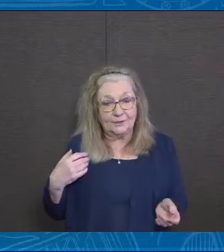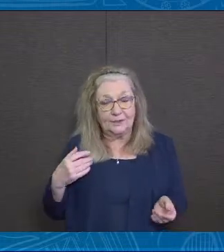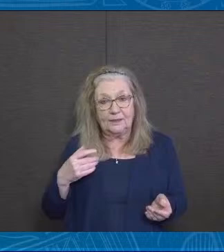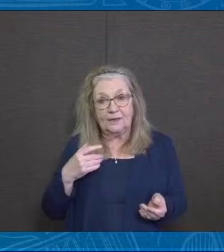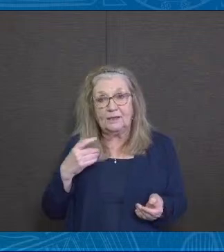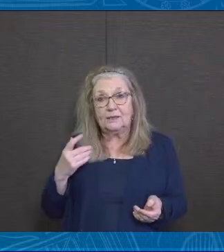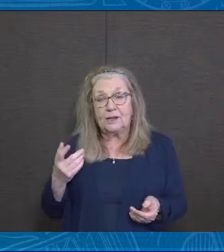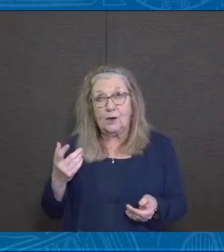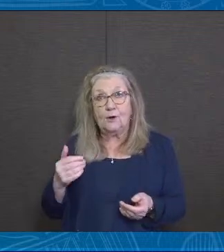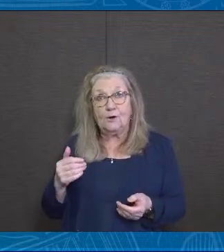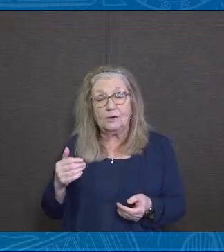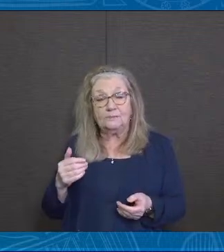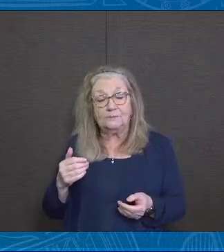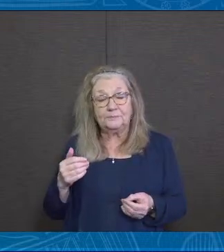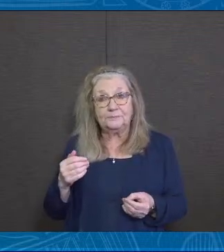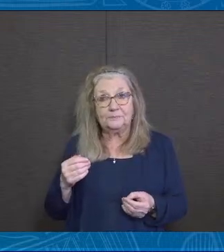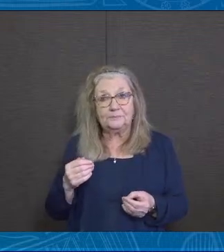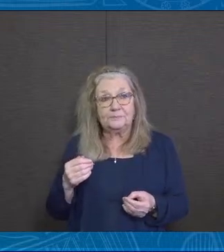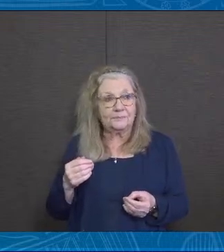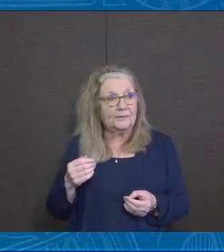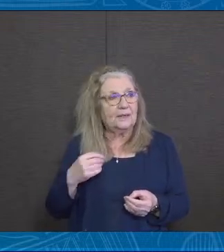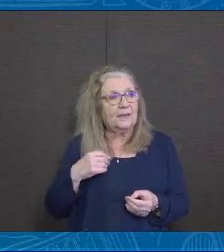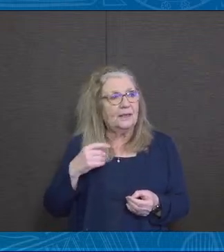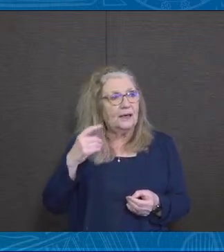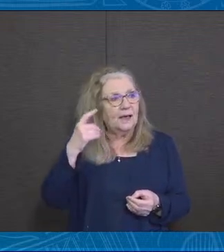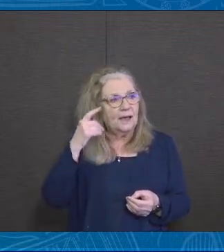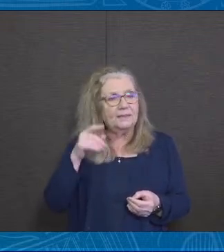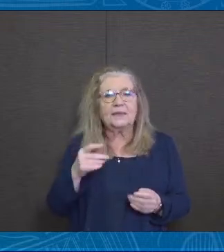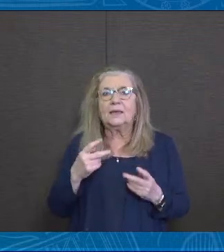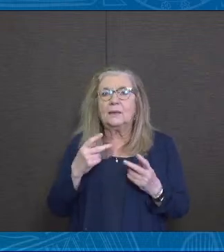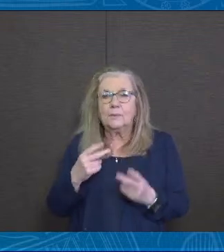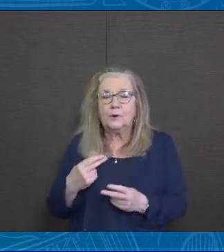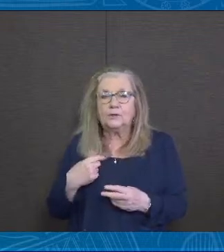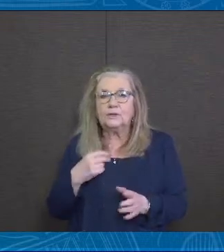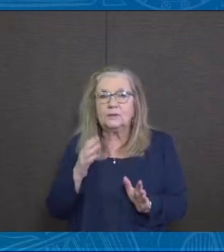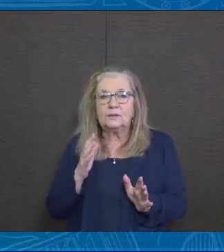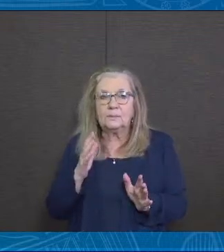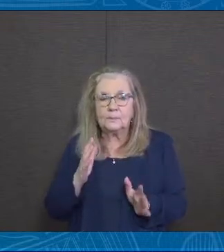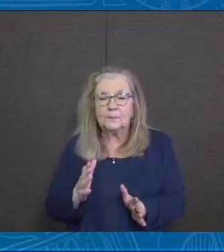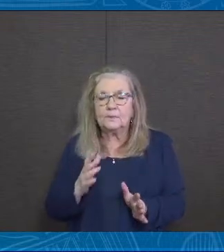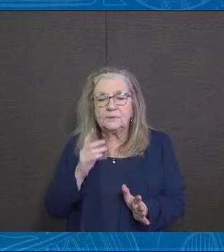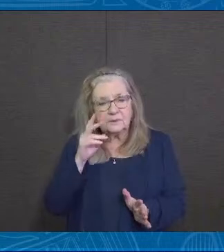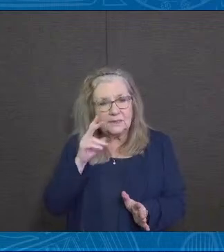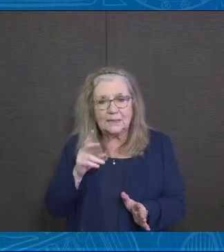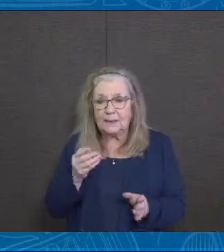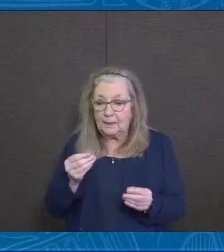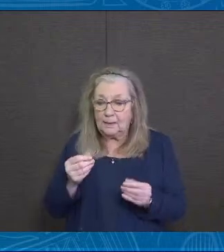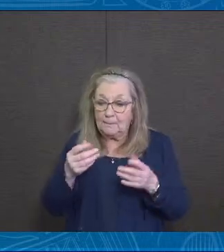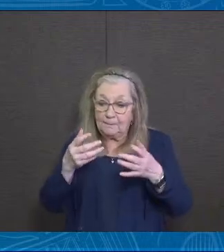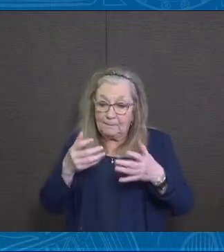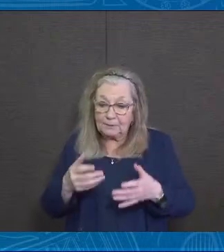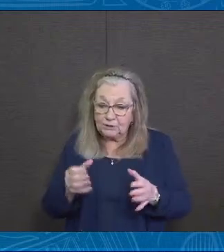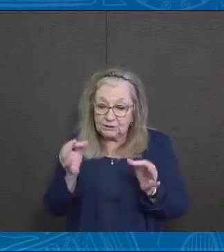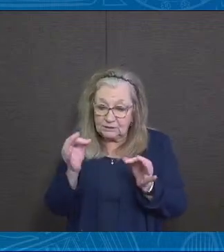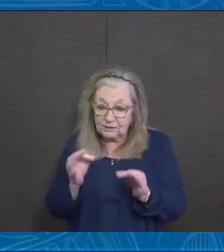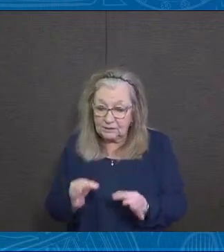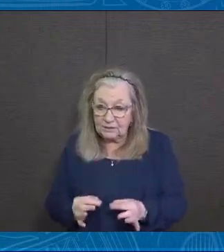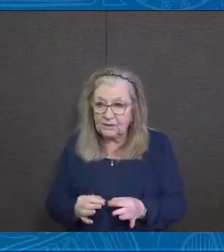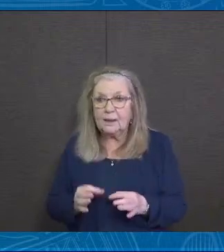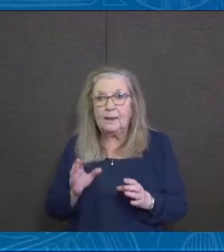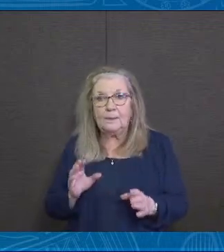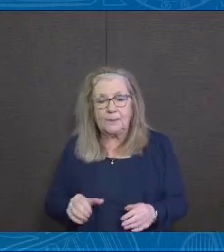context. Now, I think what's important is to make the budget more sustainable and